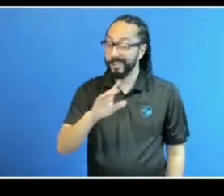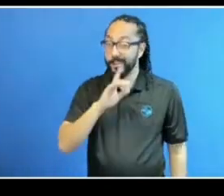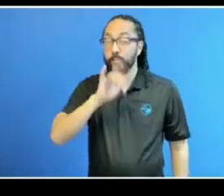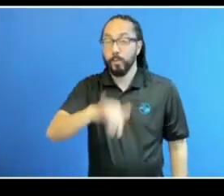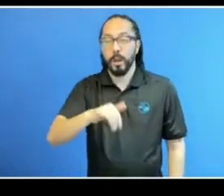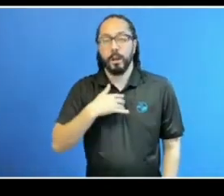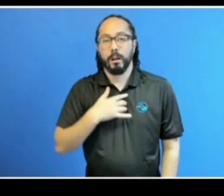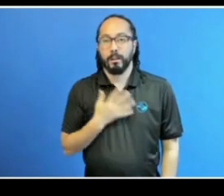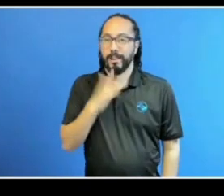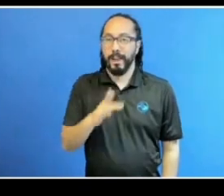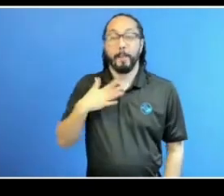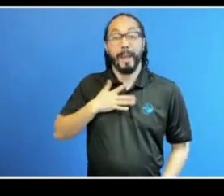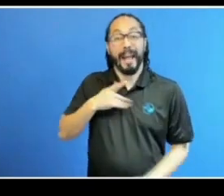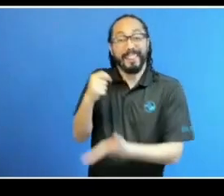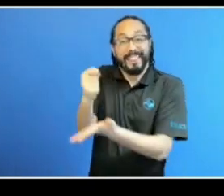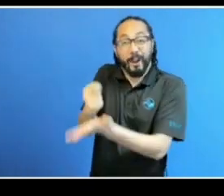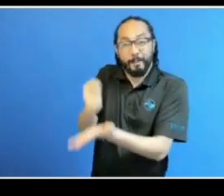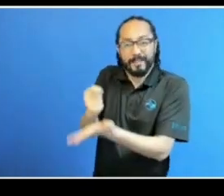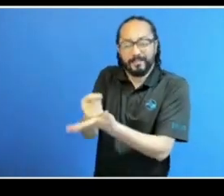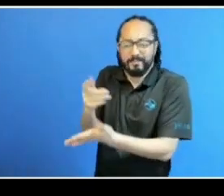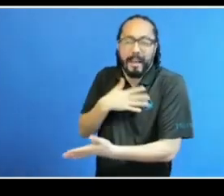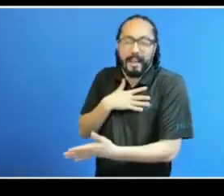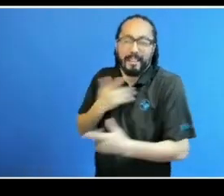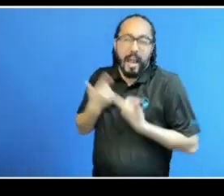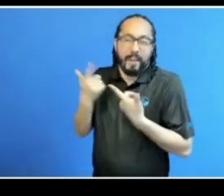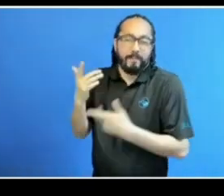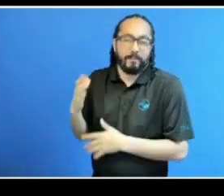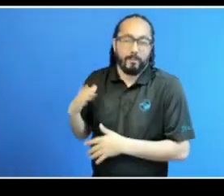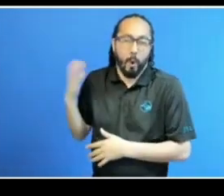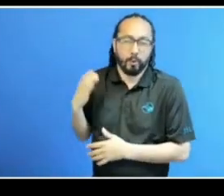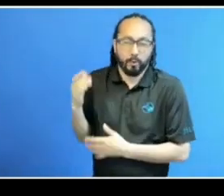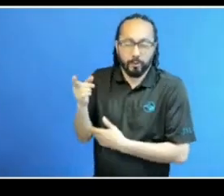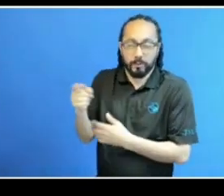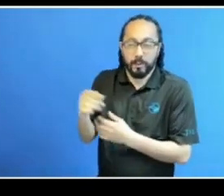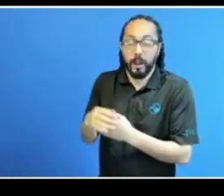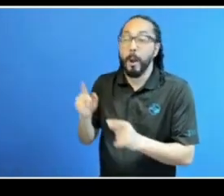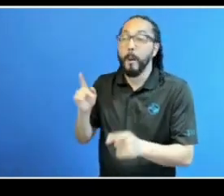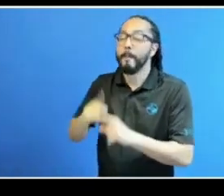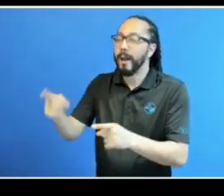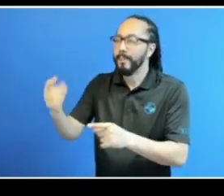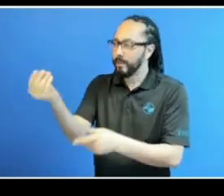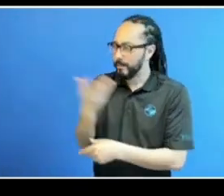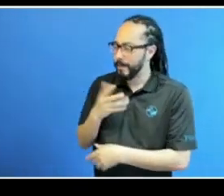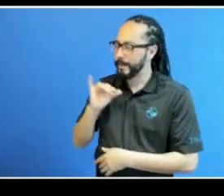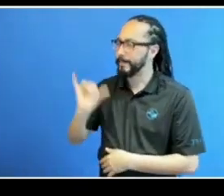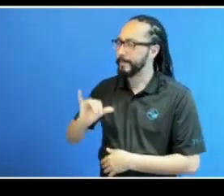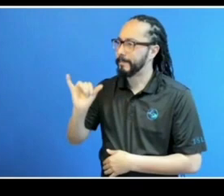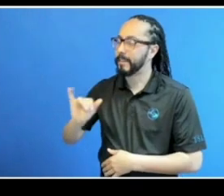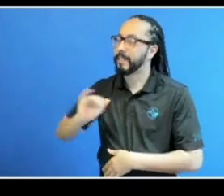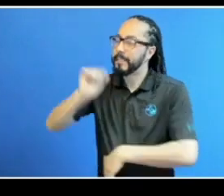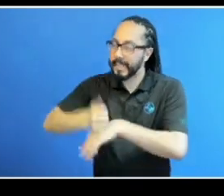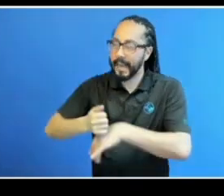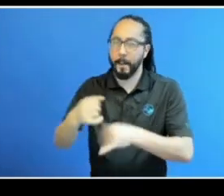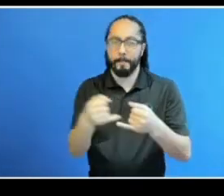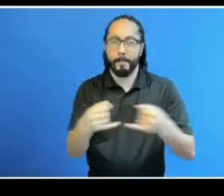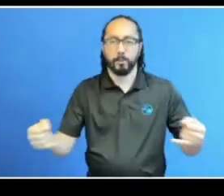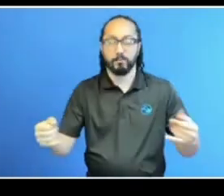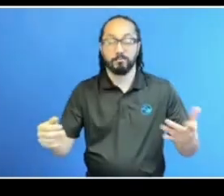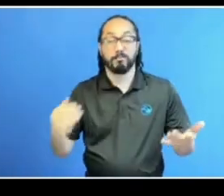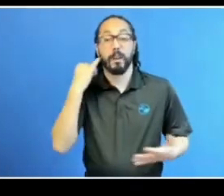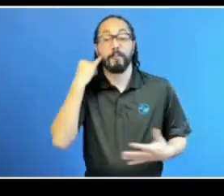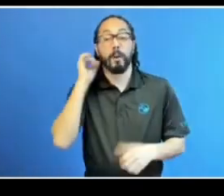my therapist and life coach, learn how to set those boundaries around my business work. If I'm working from